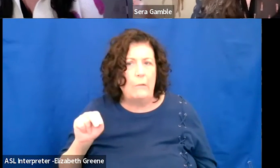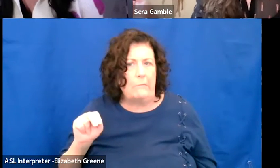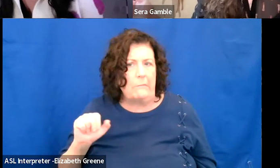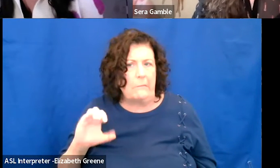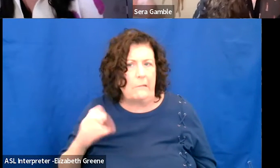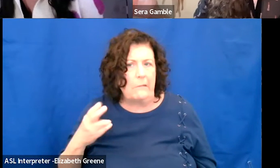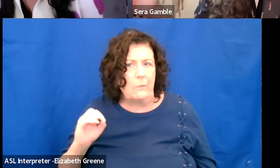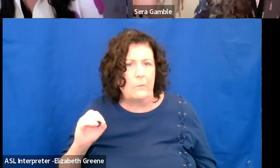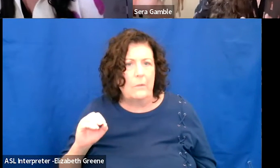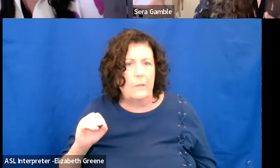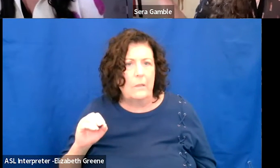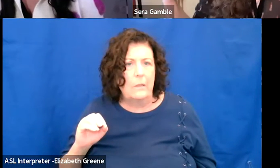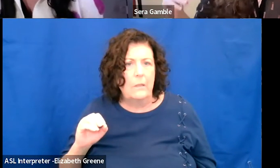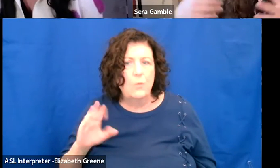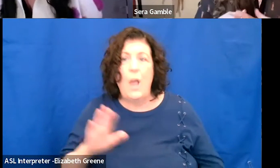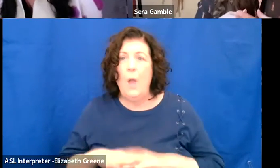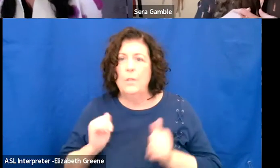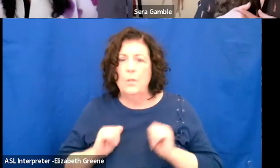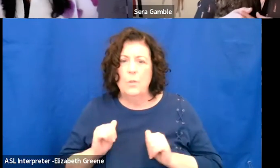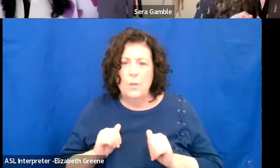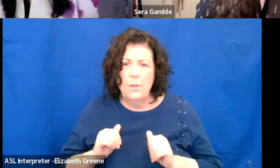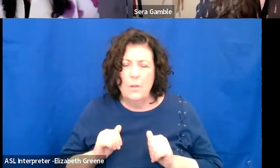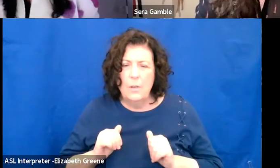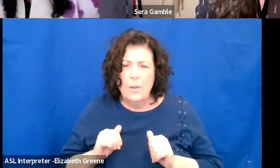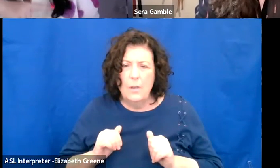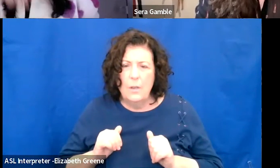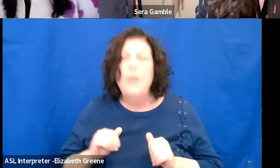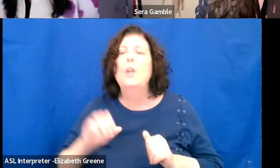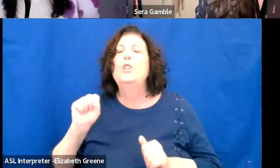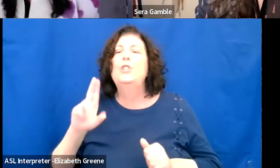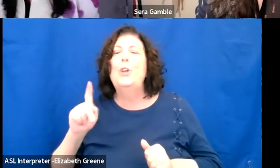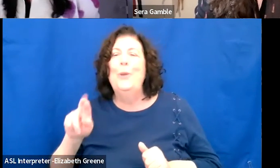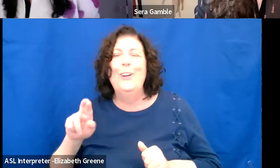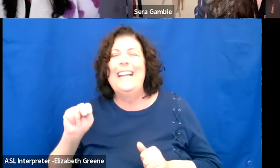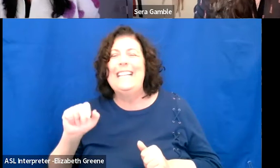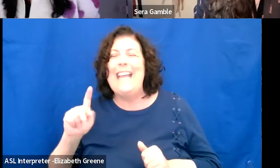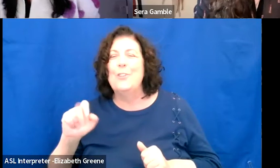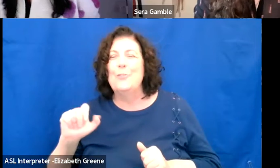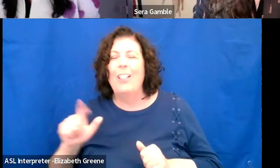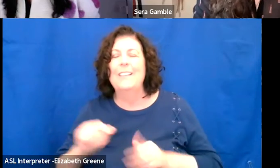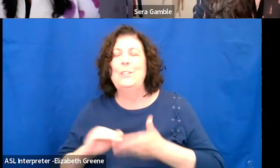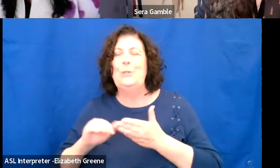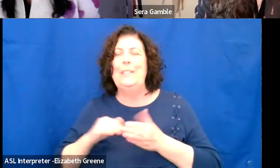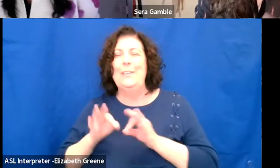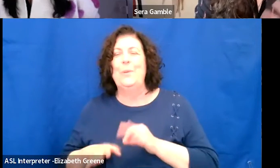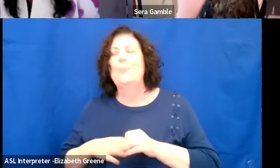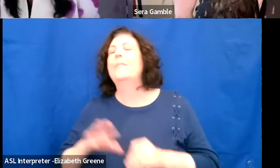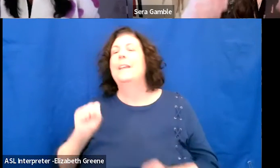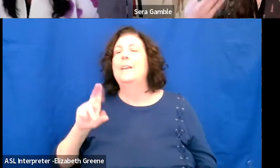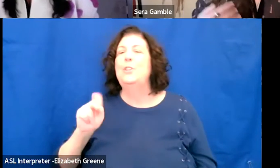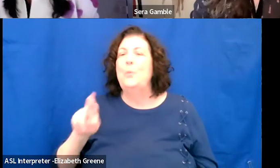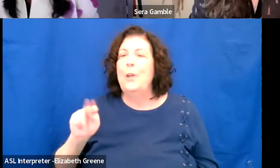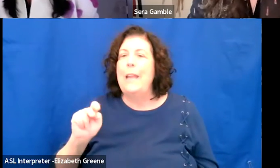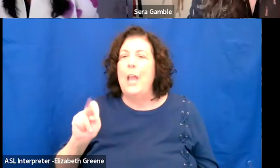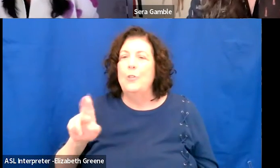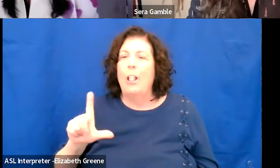going. So, yes. You know, were you on first season of Supernatural and you did all the way up? I did. Yeah. I was like the